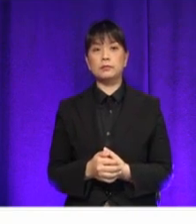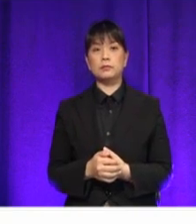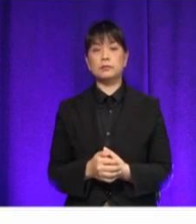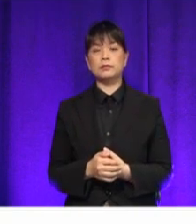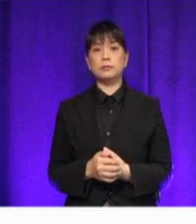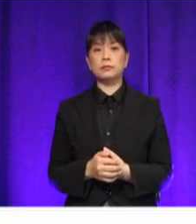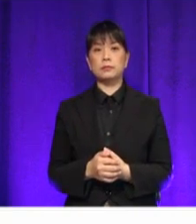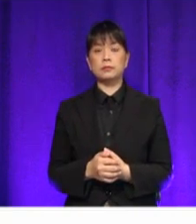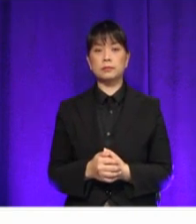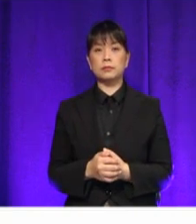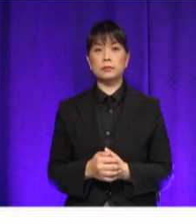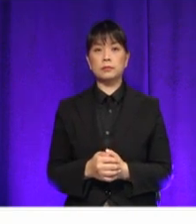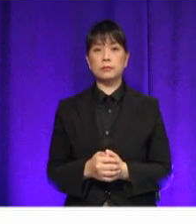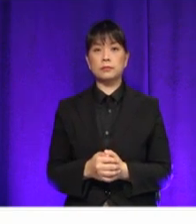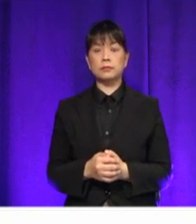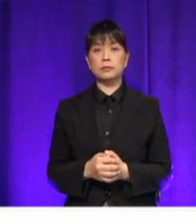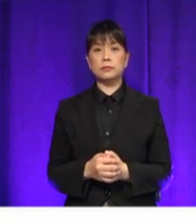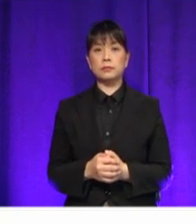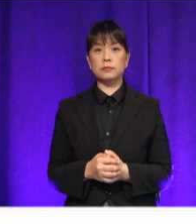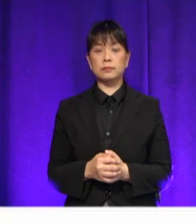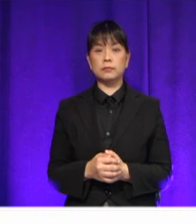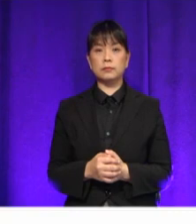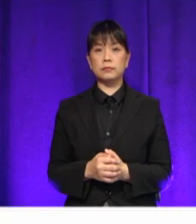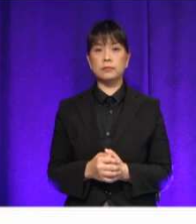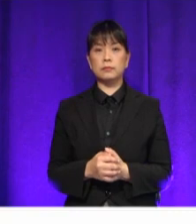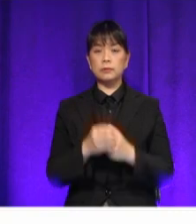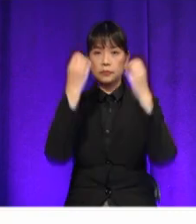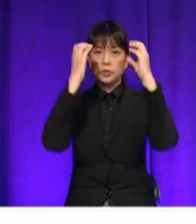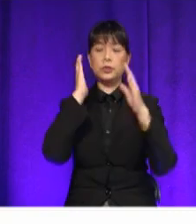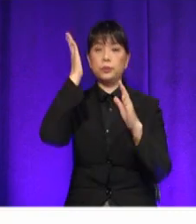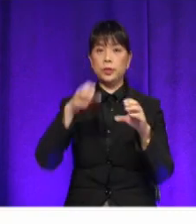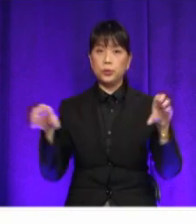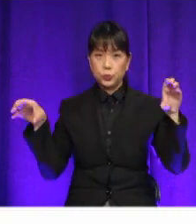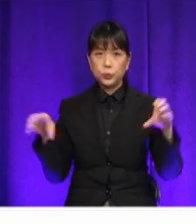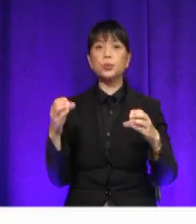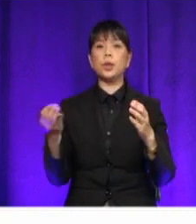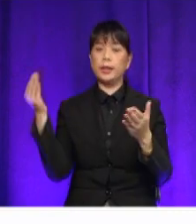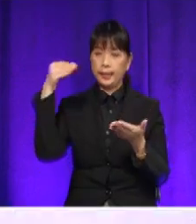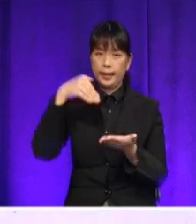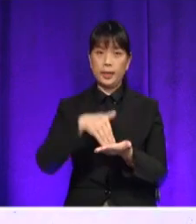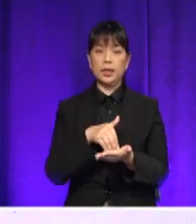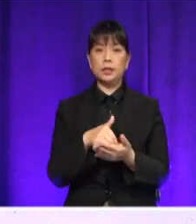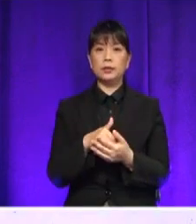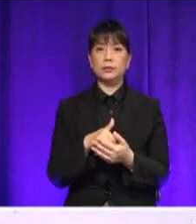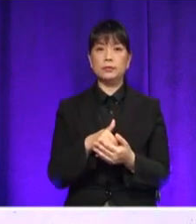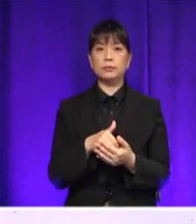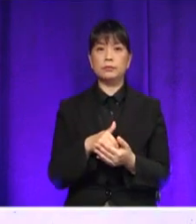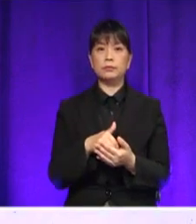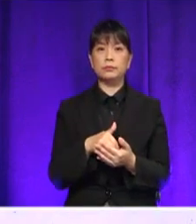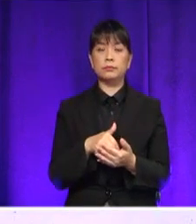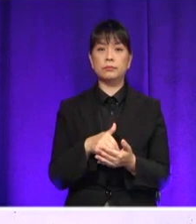not really an actor or an actress. No worries, you're doing great, teacher. Okay.